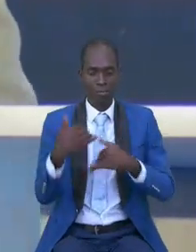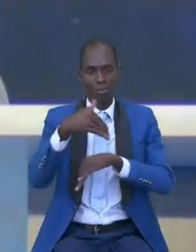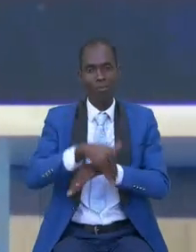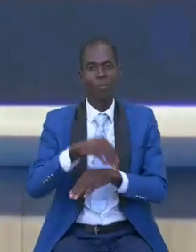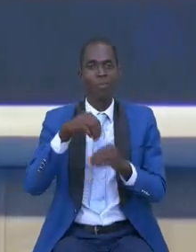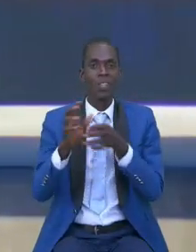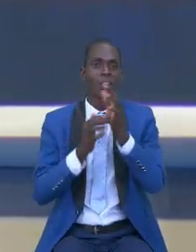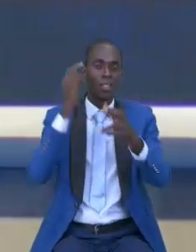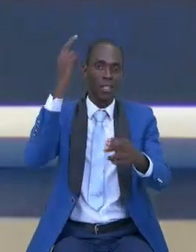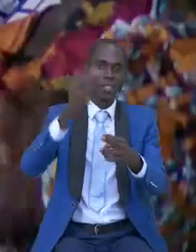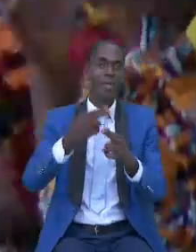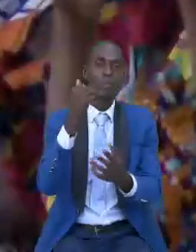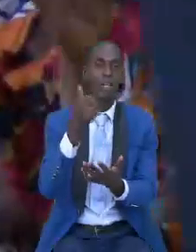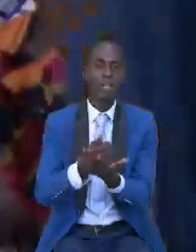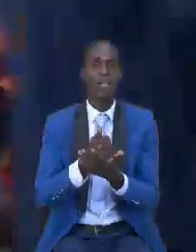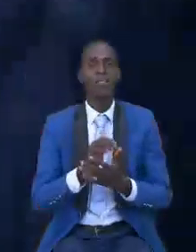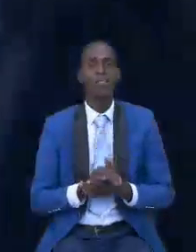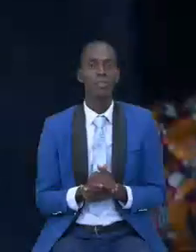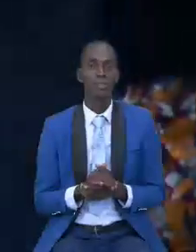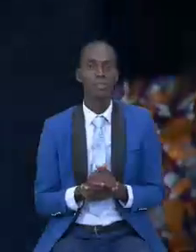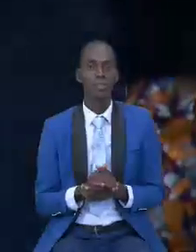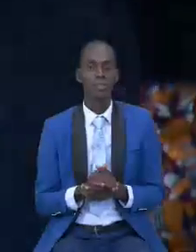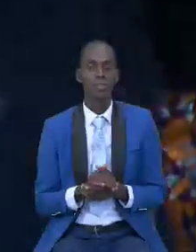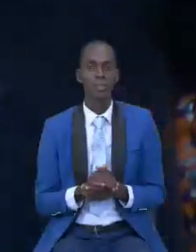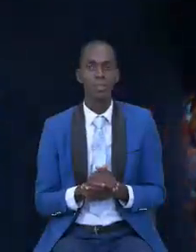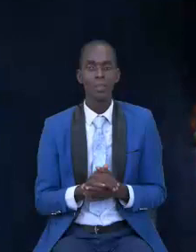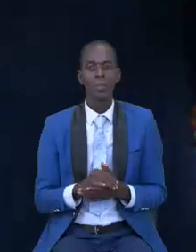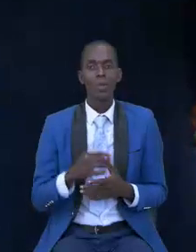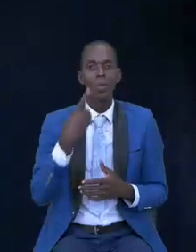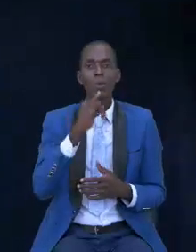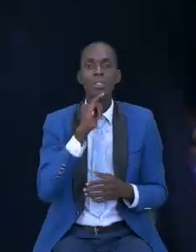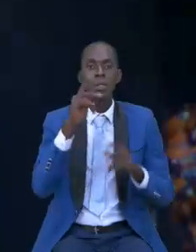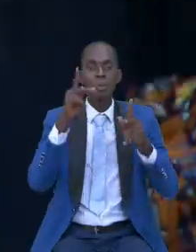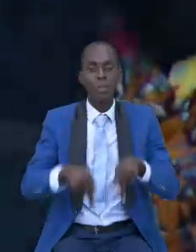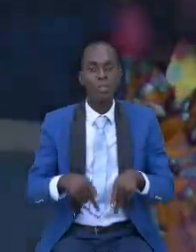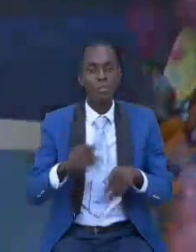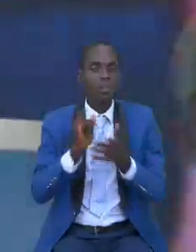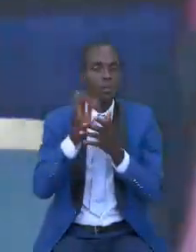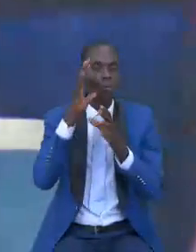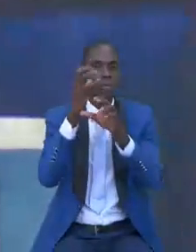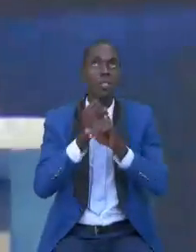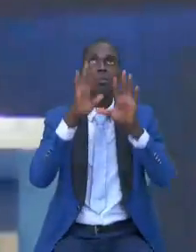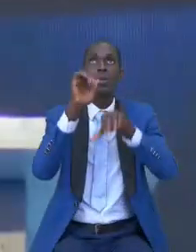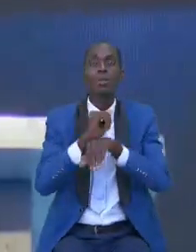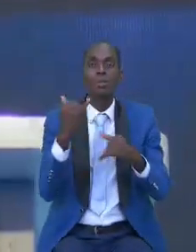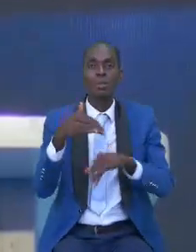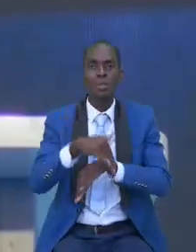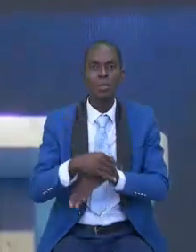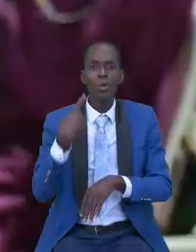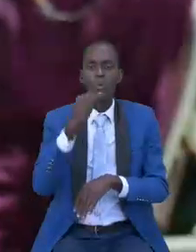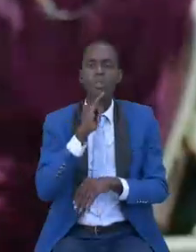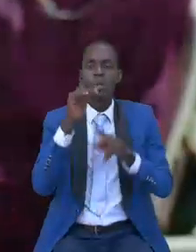in Jesus' name. With the candidate for the miracle tonight, candidate for